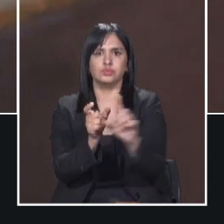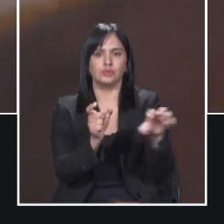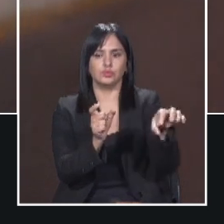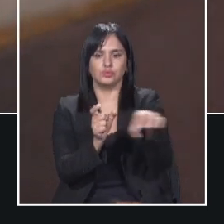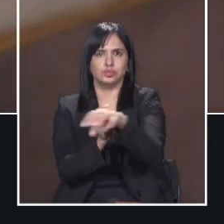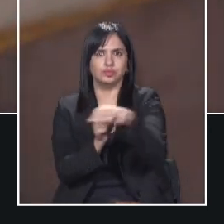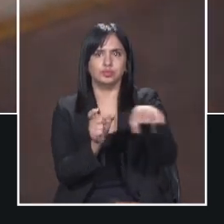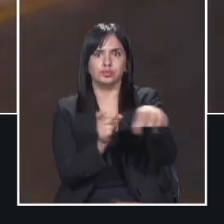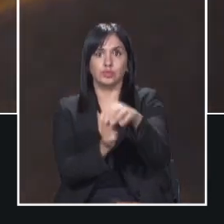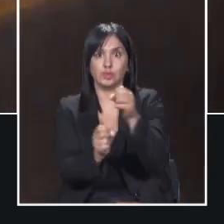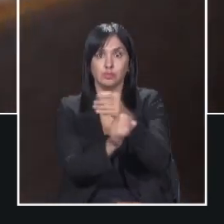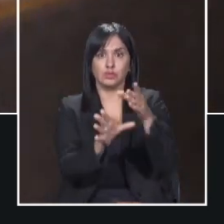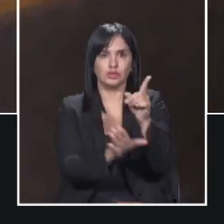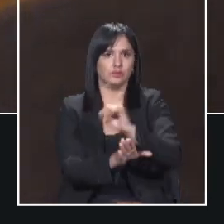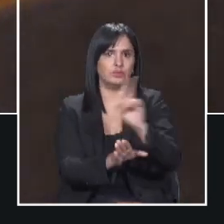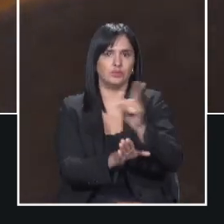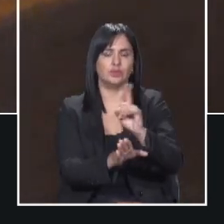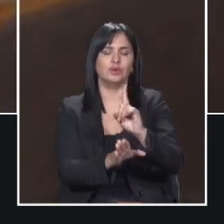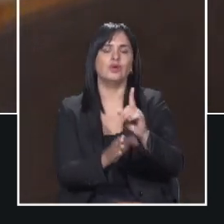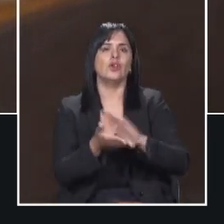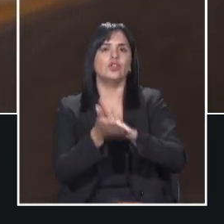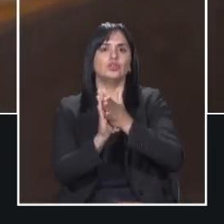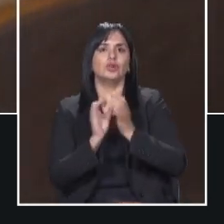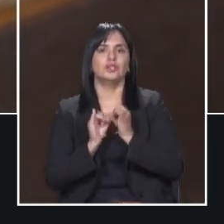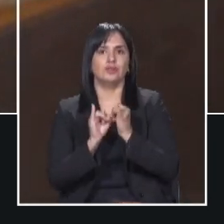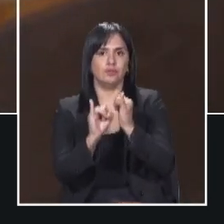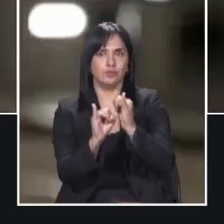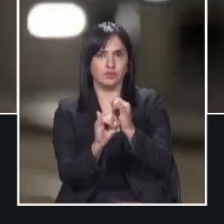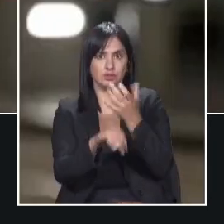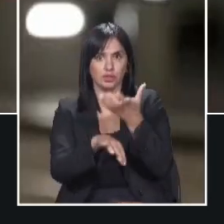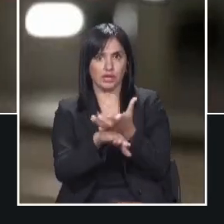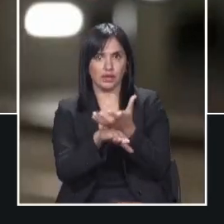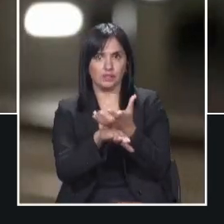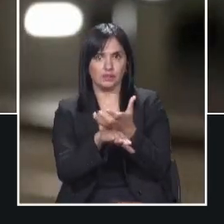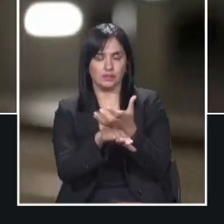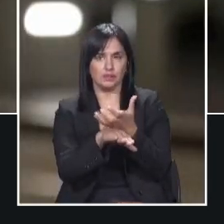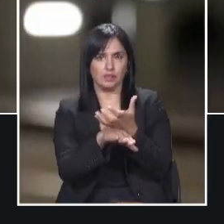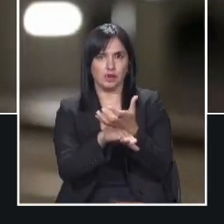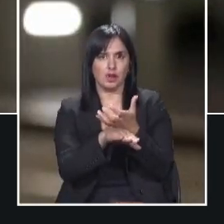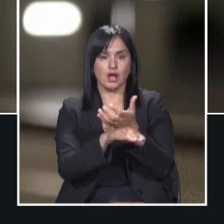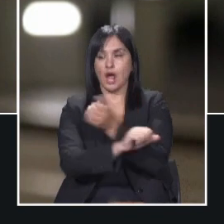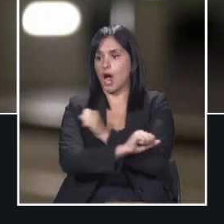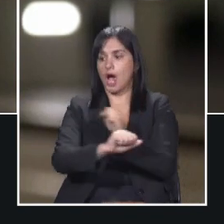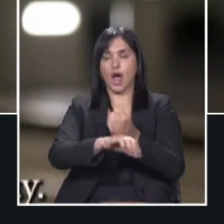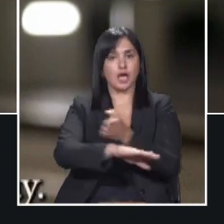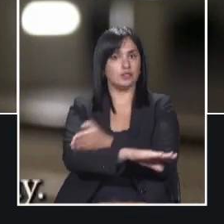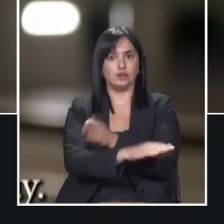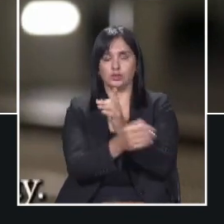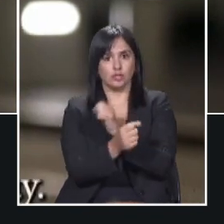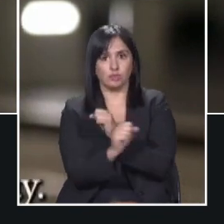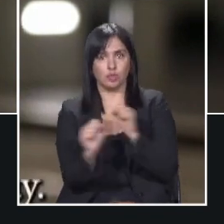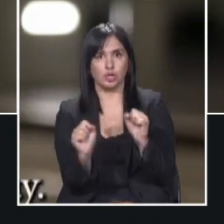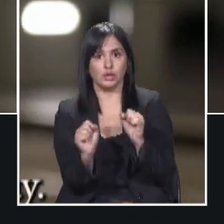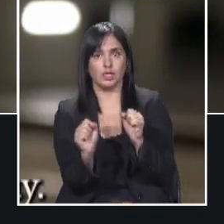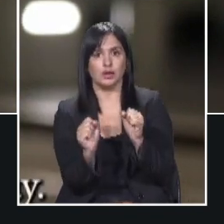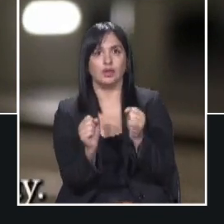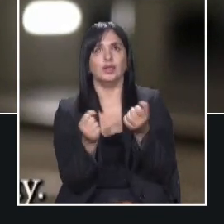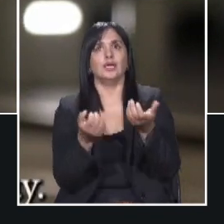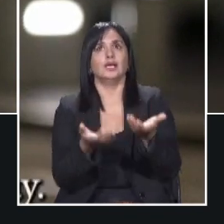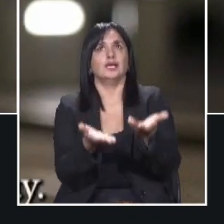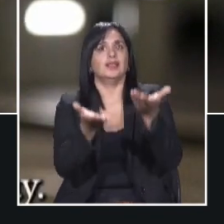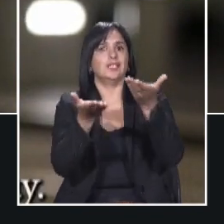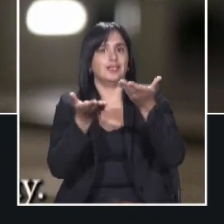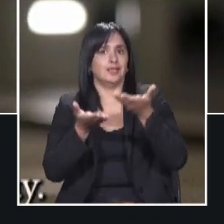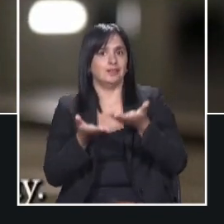we could not access before. It provides this complete horizontally integrated workflow that allows you to